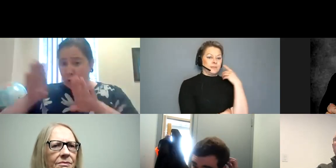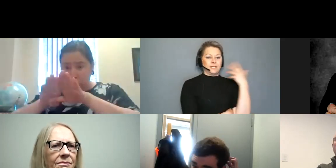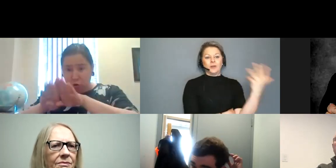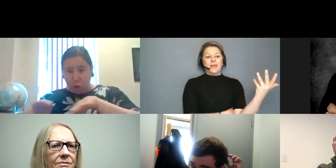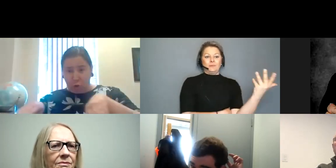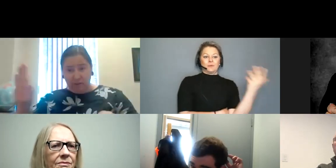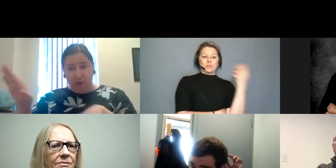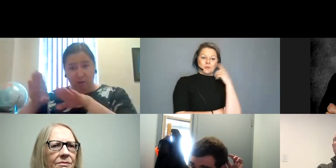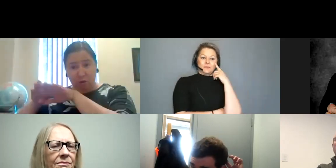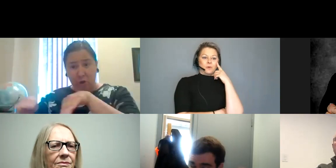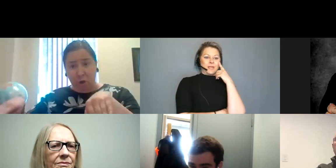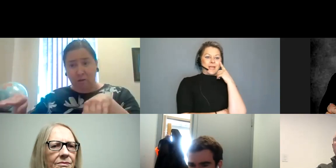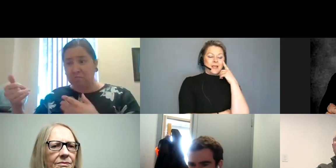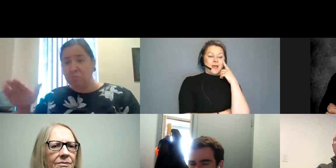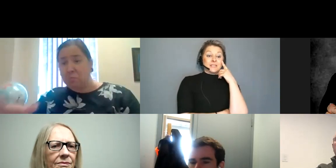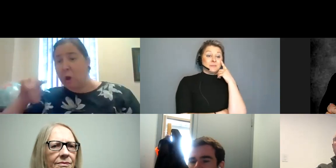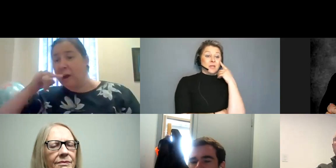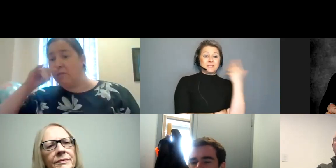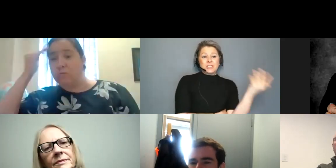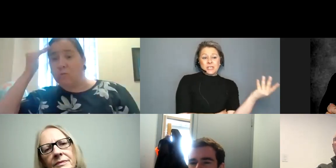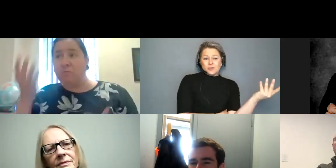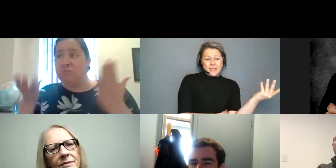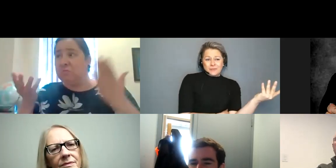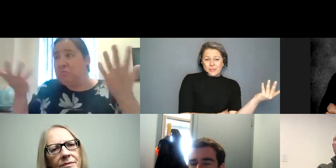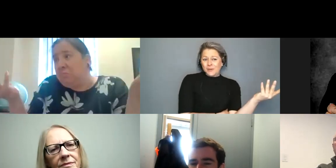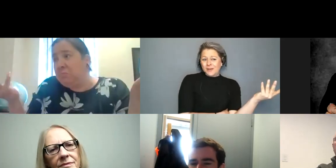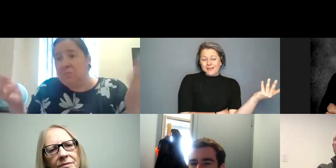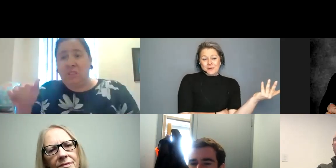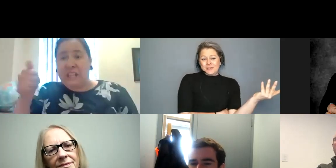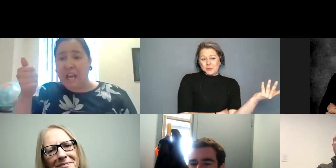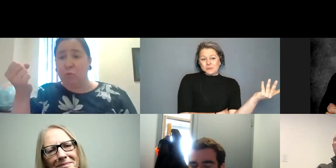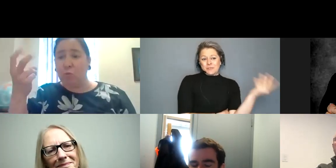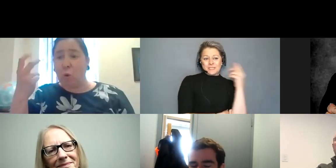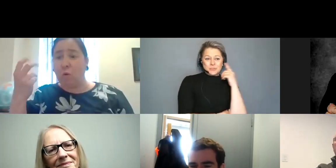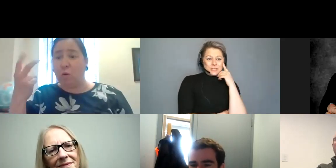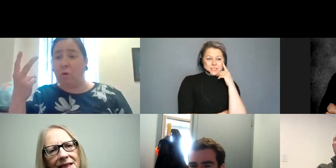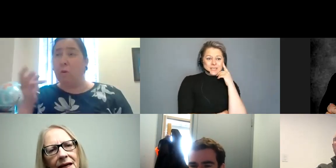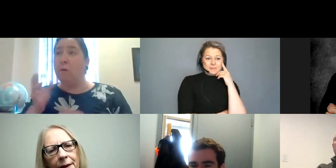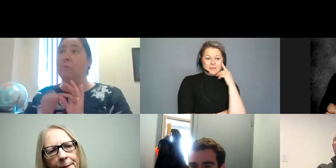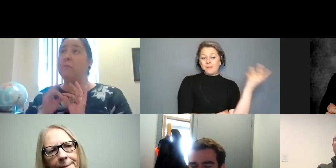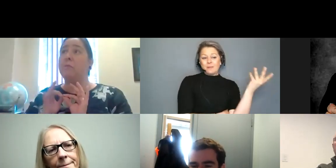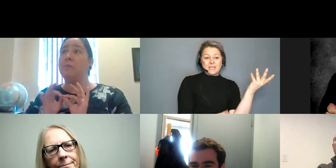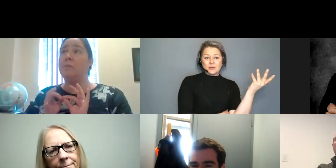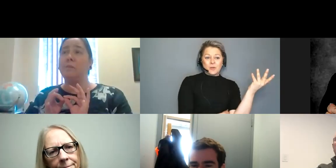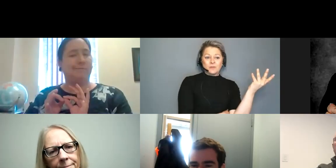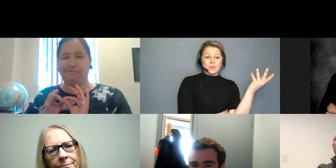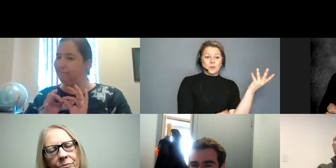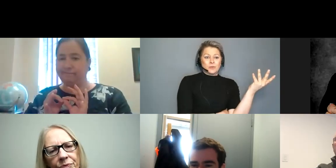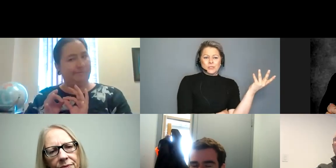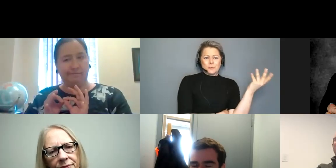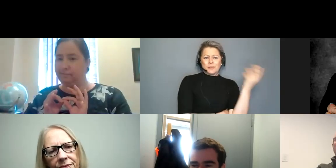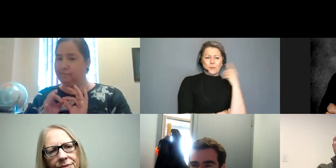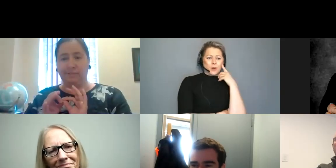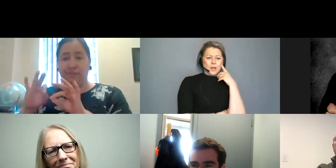to come in, or if you're interpreting for an aunt, I mean, sometimes the children have to, you know, interpret for these situations. And I mean, they might be 10 or 12 years old